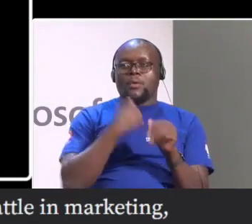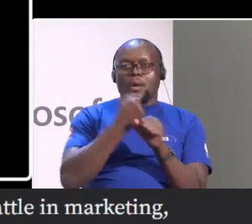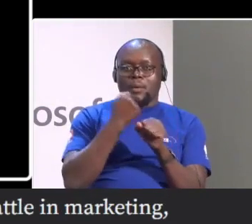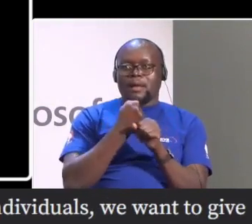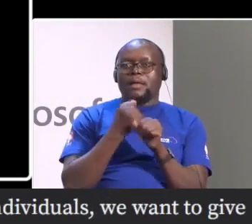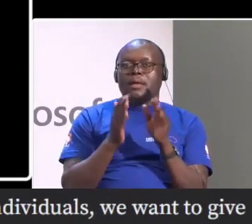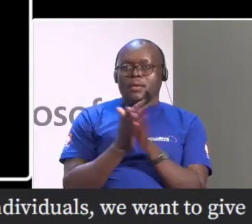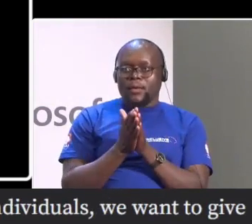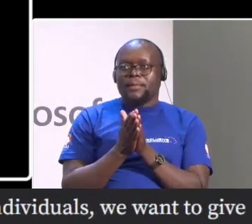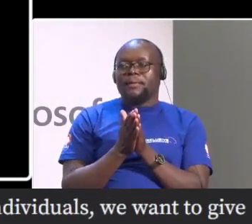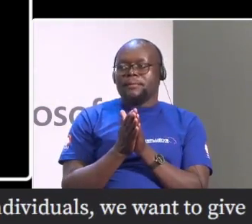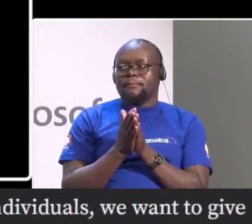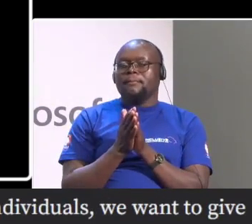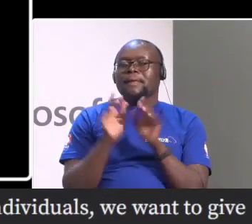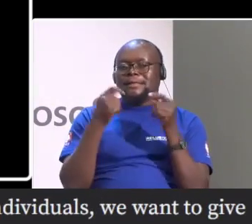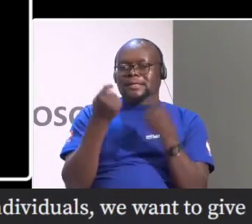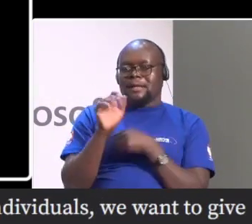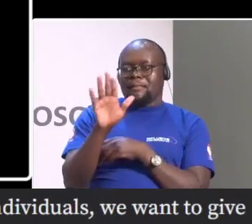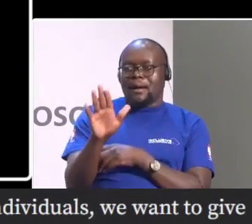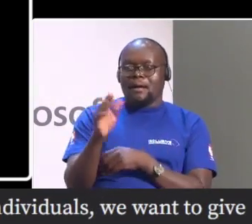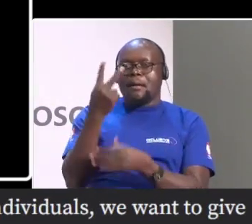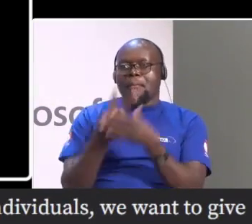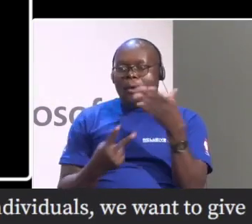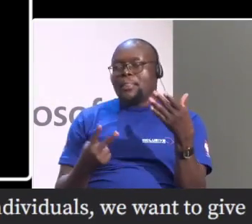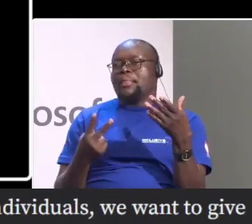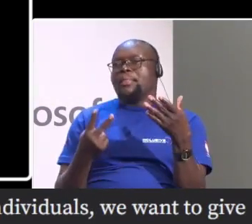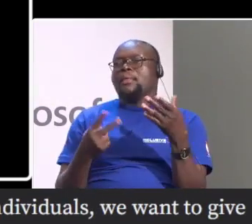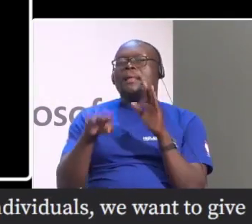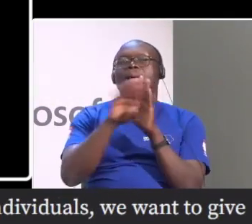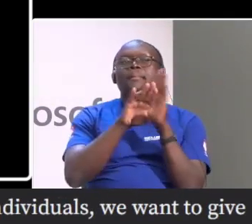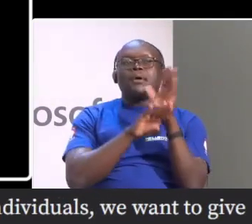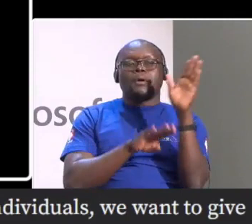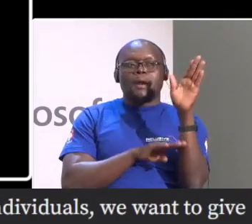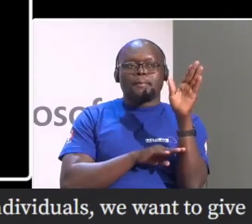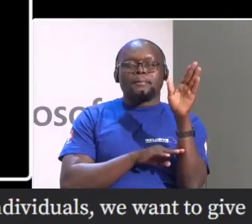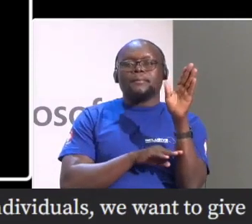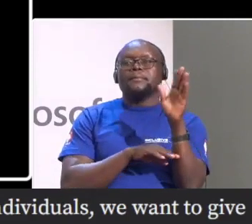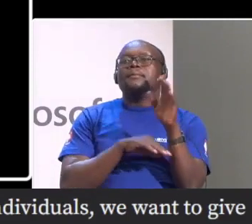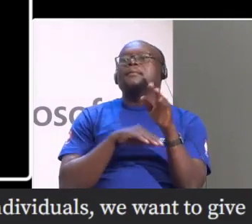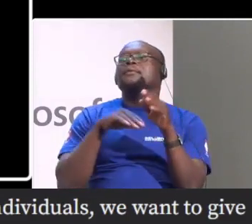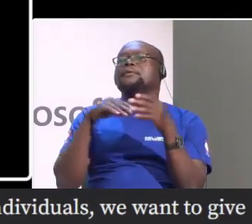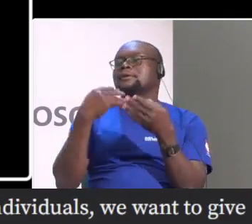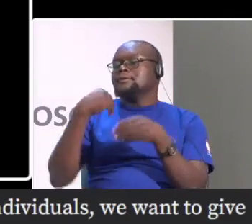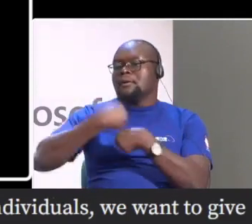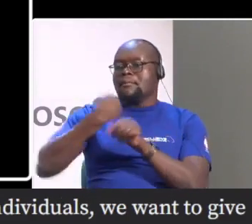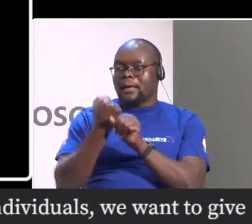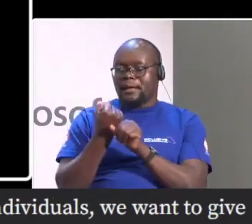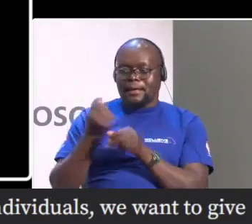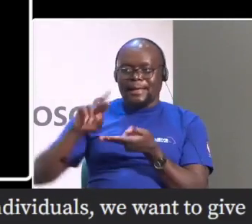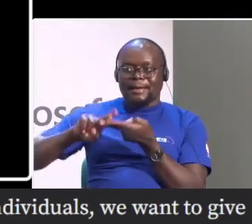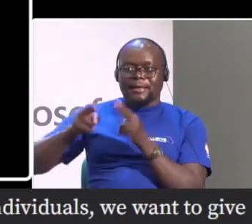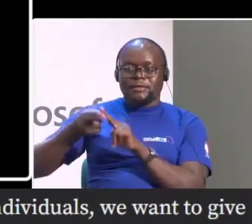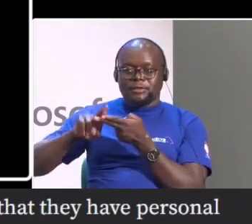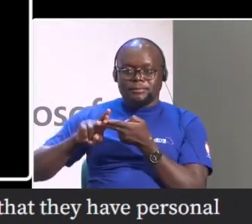with Rama and his team, and part of the content of the programme is creative leadership.